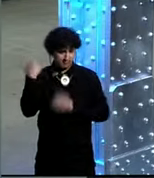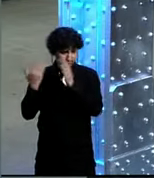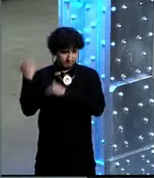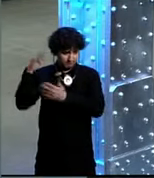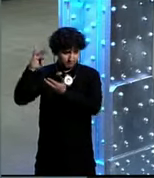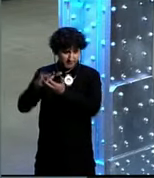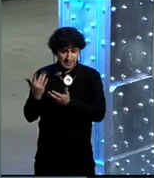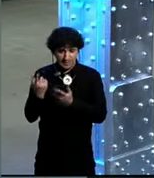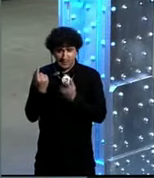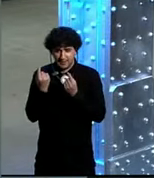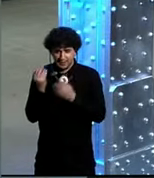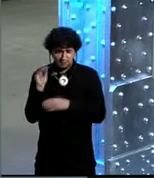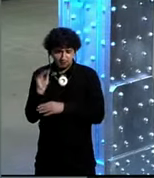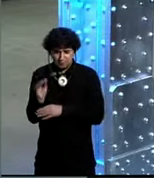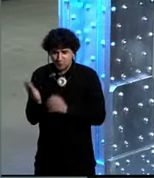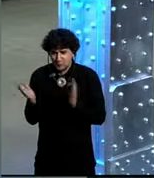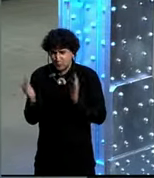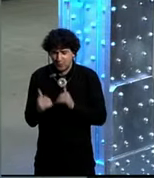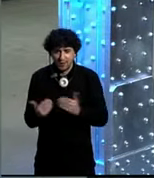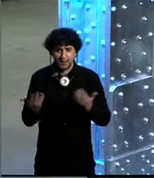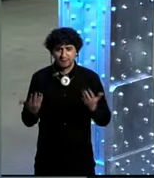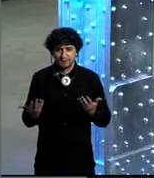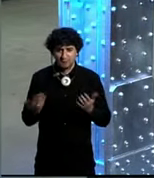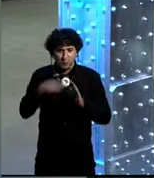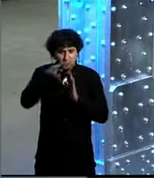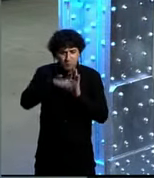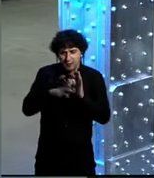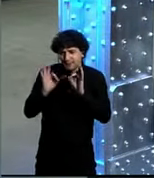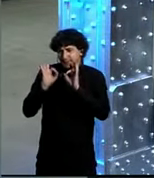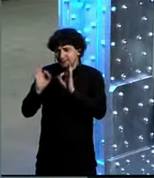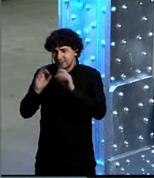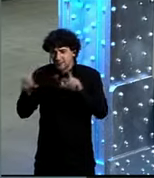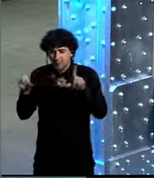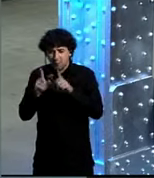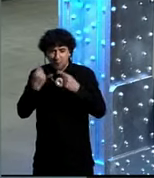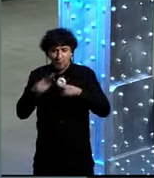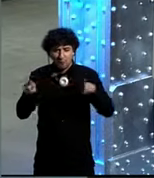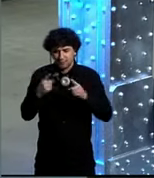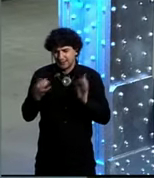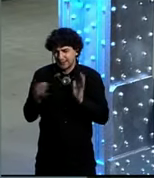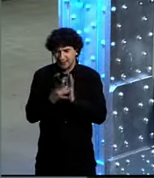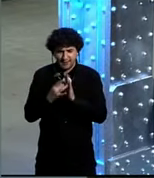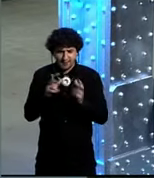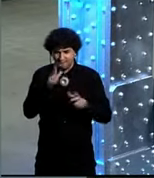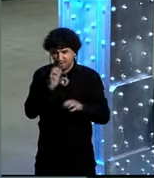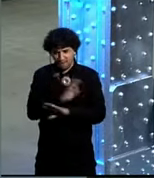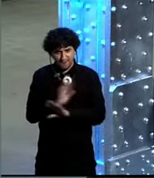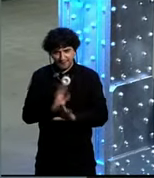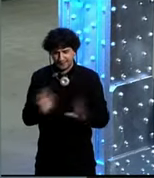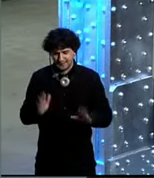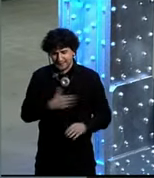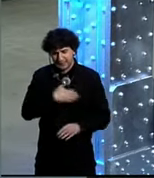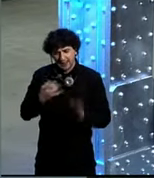music videos or music shows, so the quality was atrocious, and we wanted to raise the quality of actually